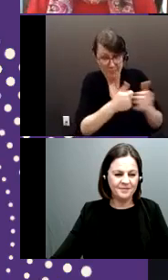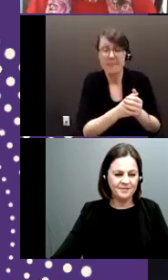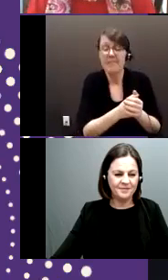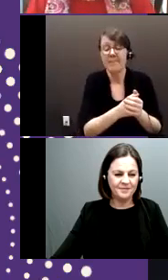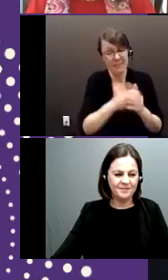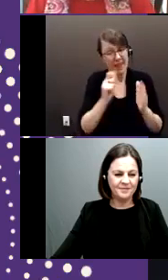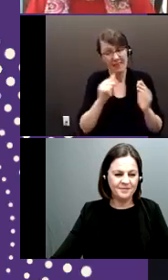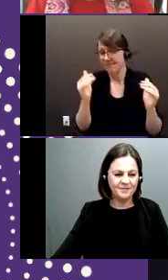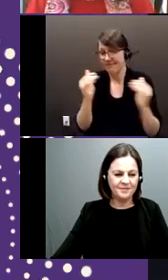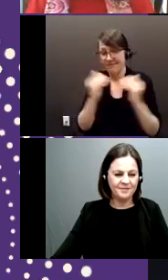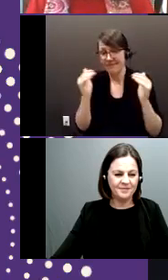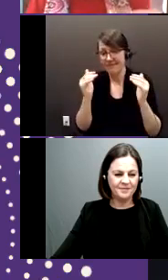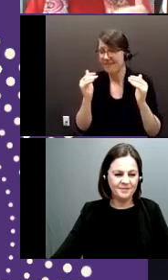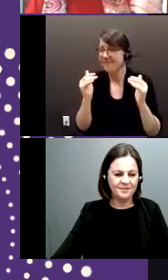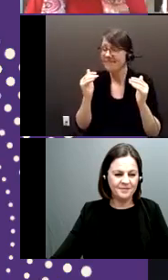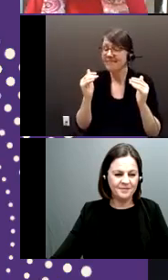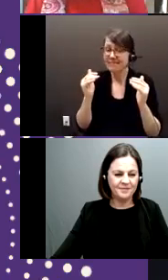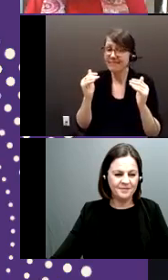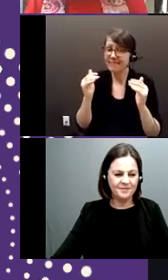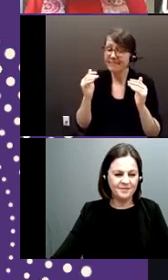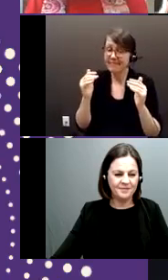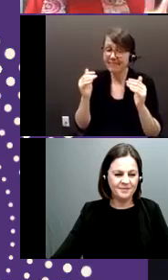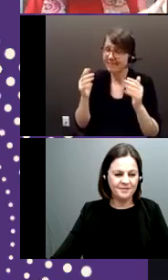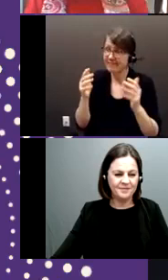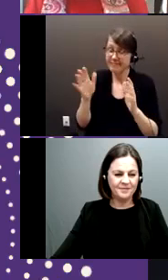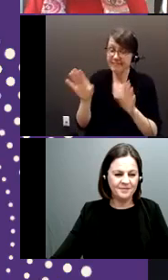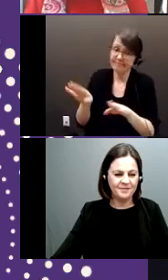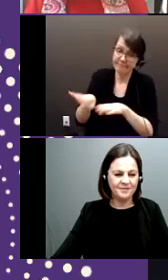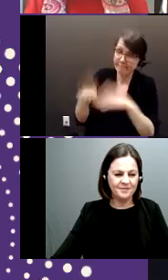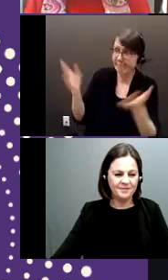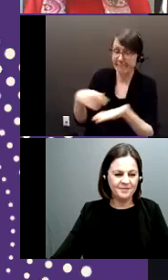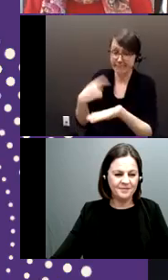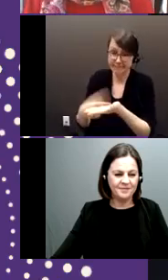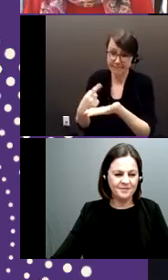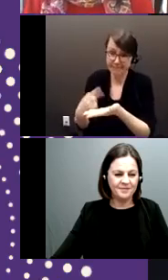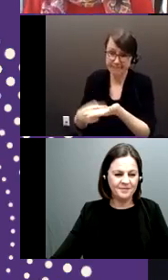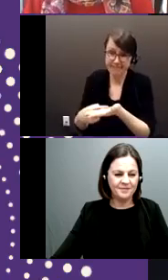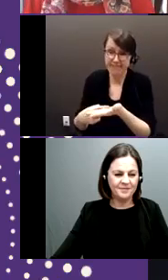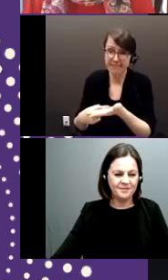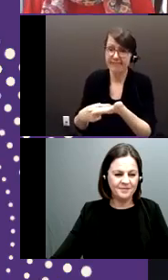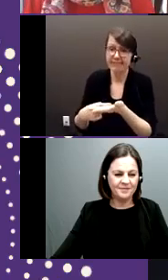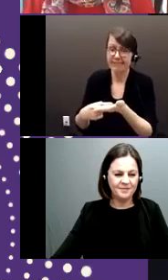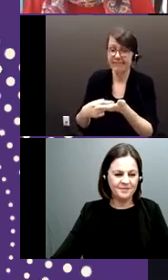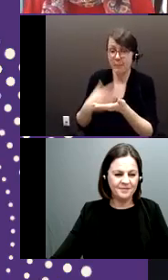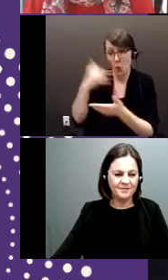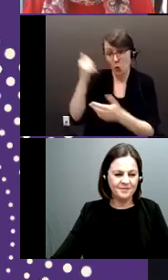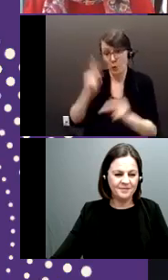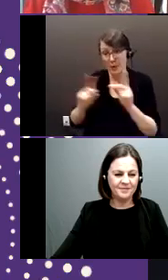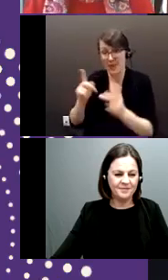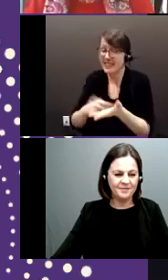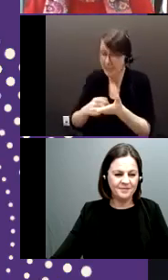need to be having these very frank, open, and sometimes very